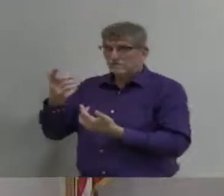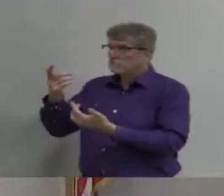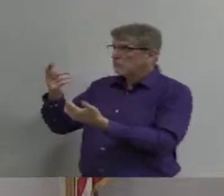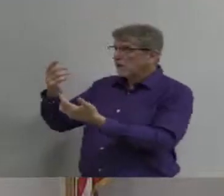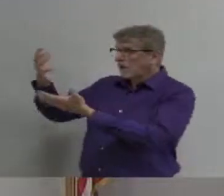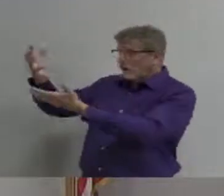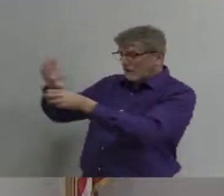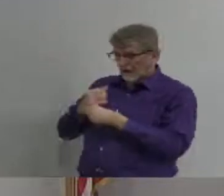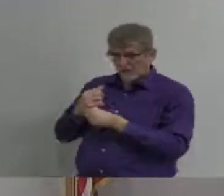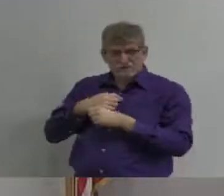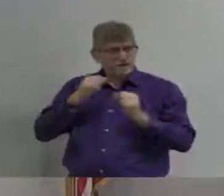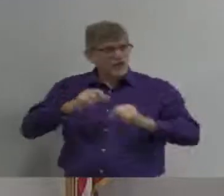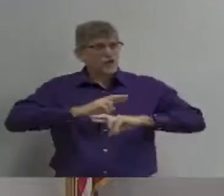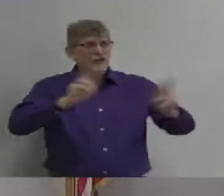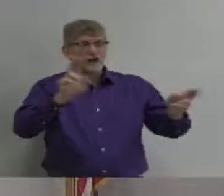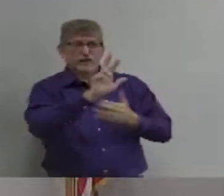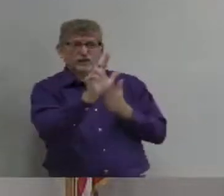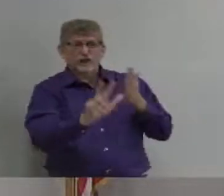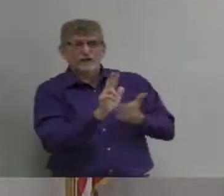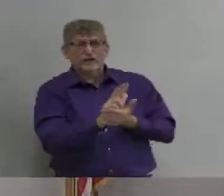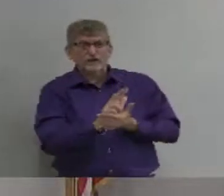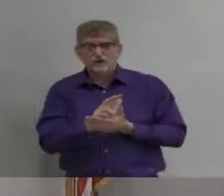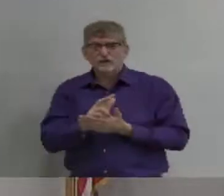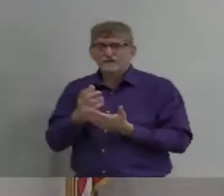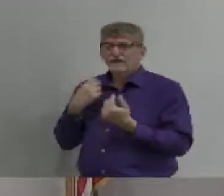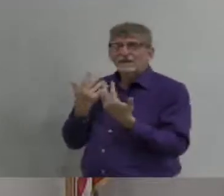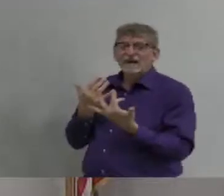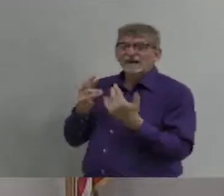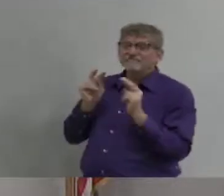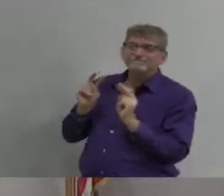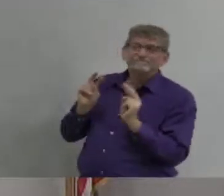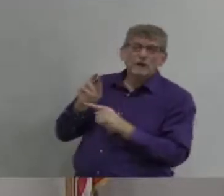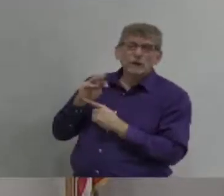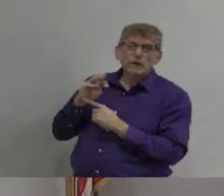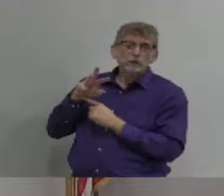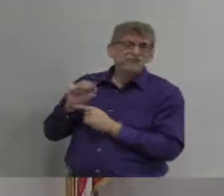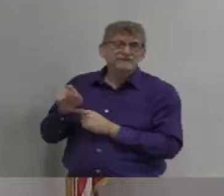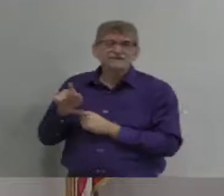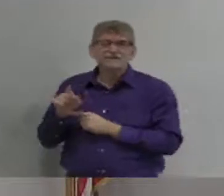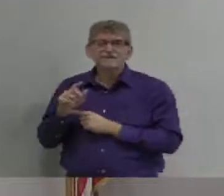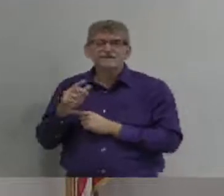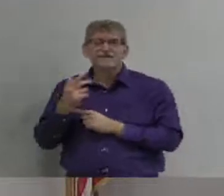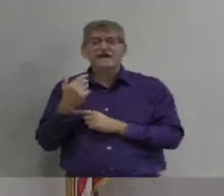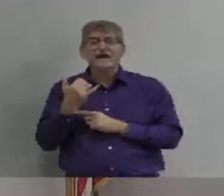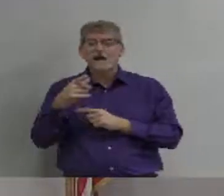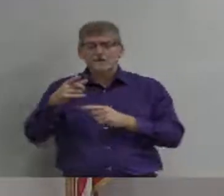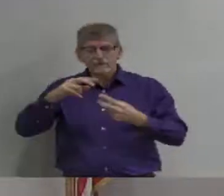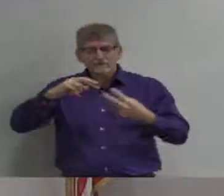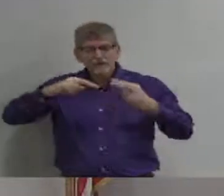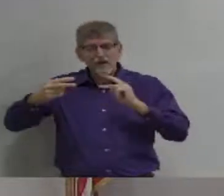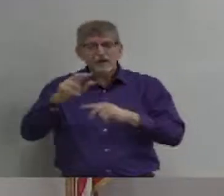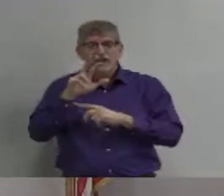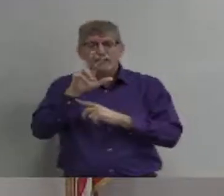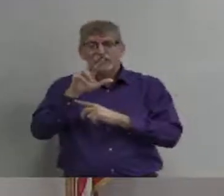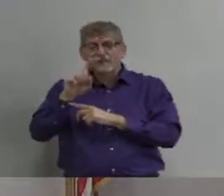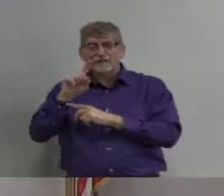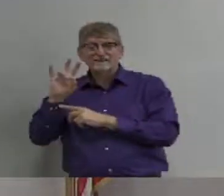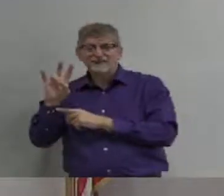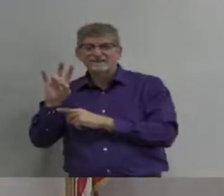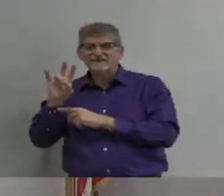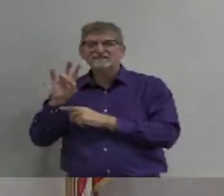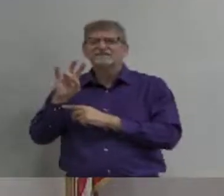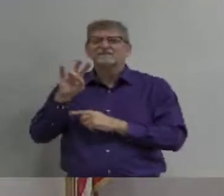get the news soon. With regards to B117 variants, we have 11 total now that we've identified.